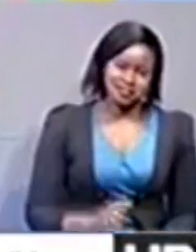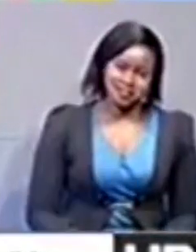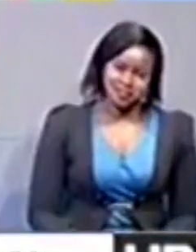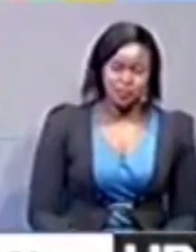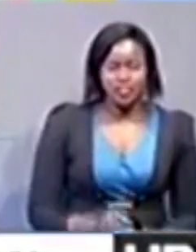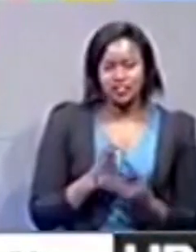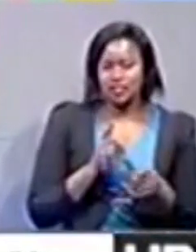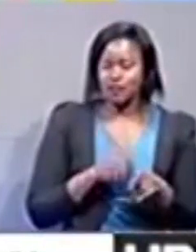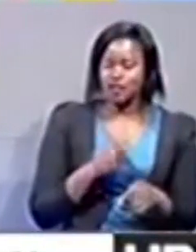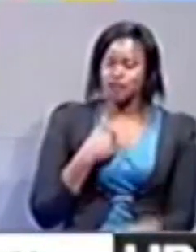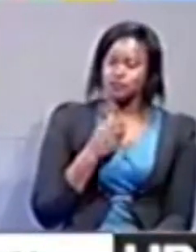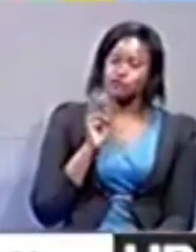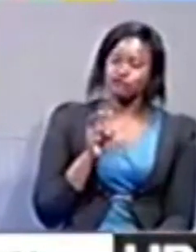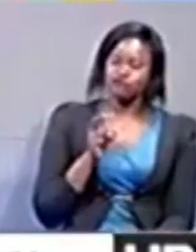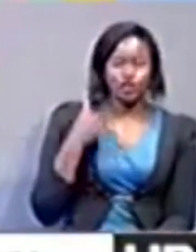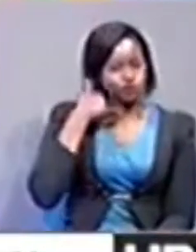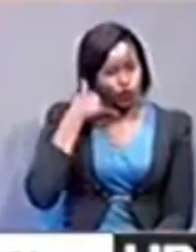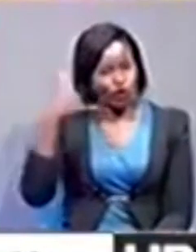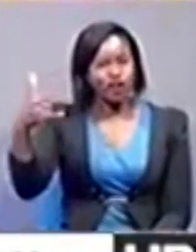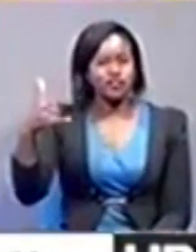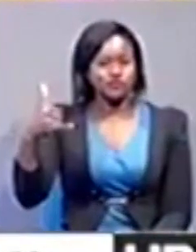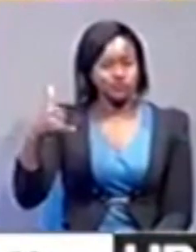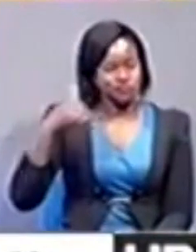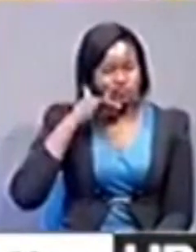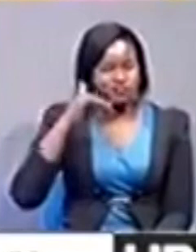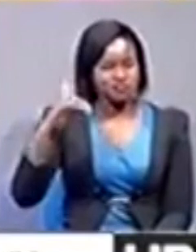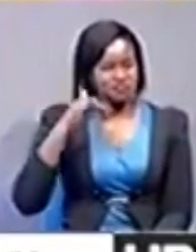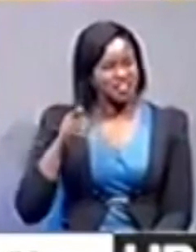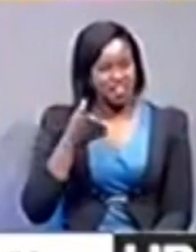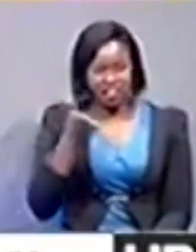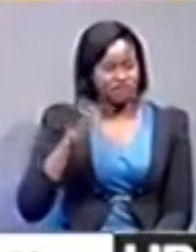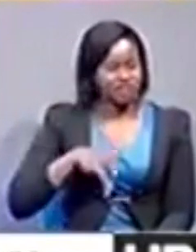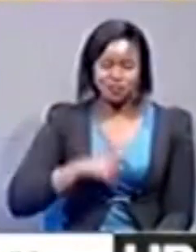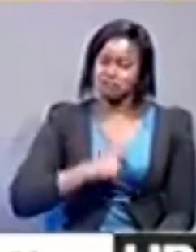Sometimes I ring them and talk to them. Very, very proud.